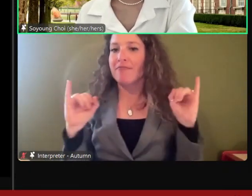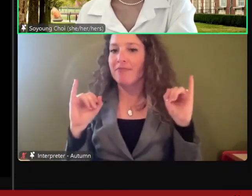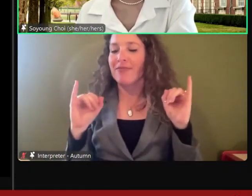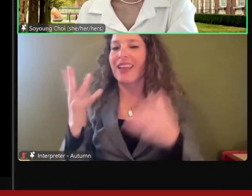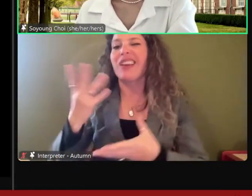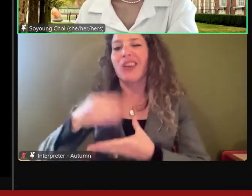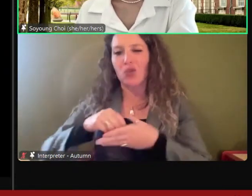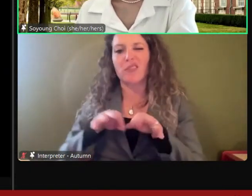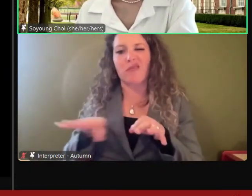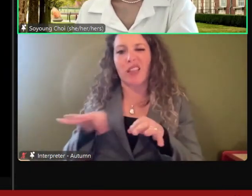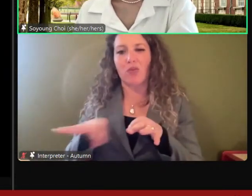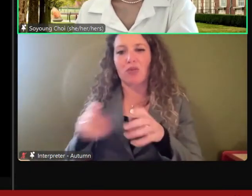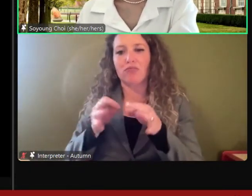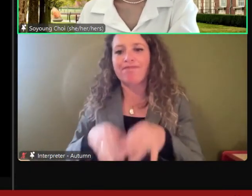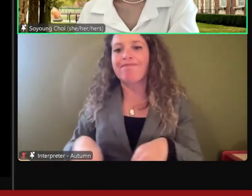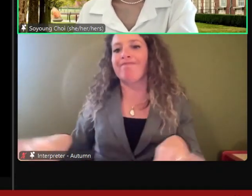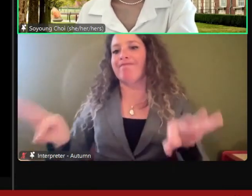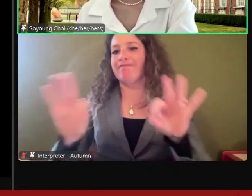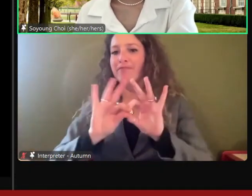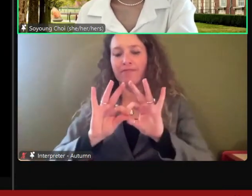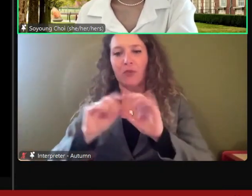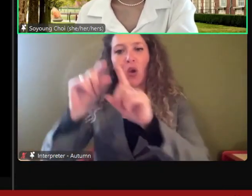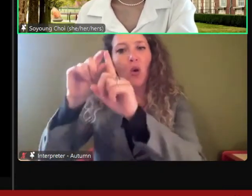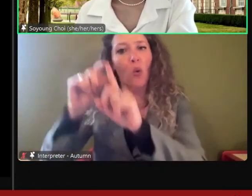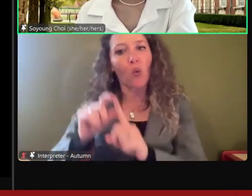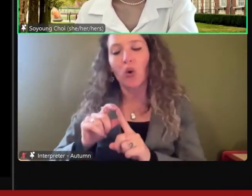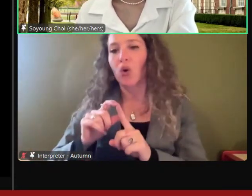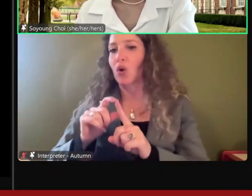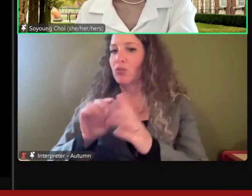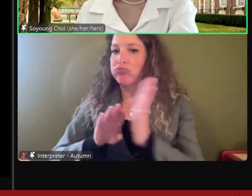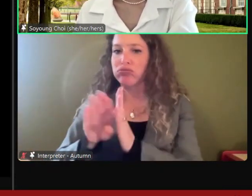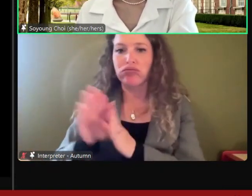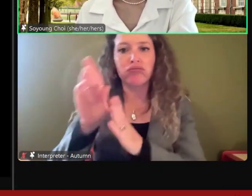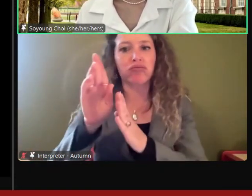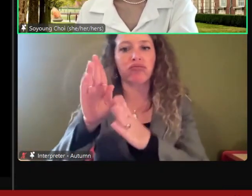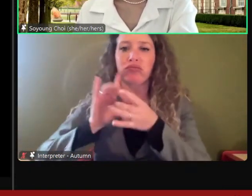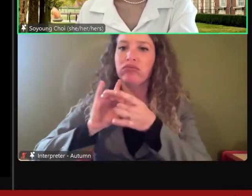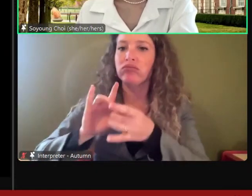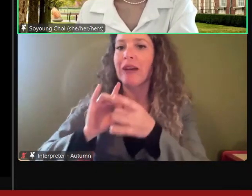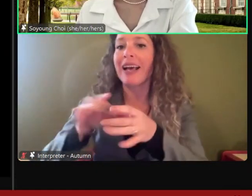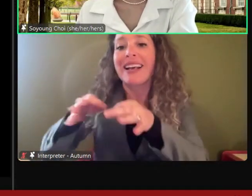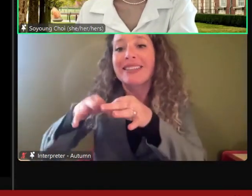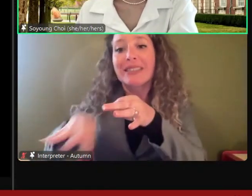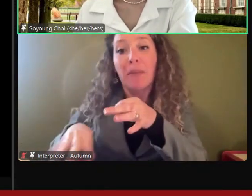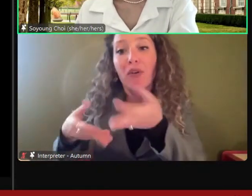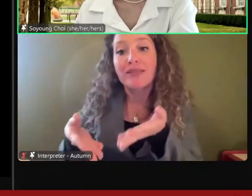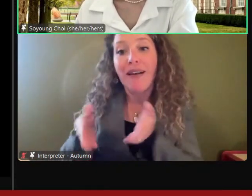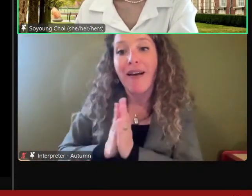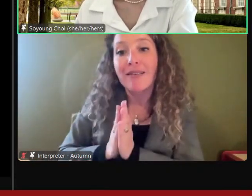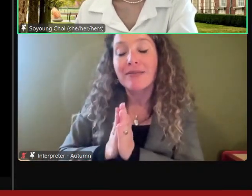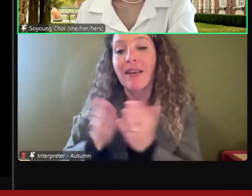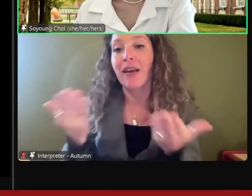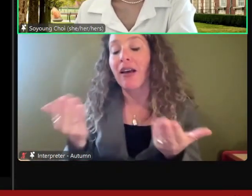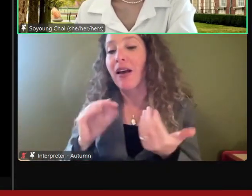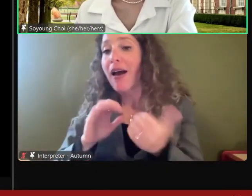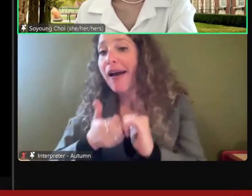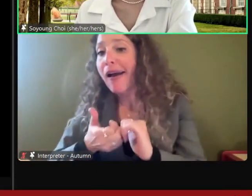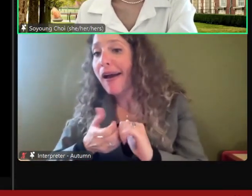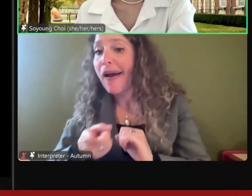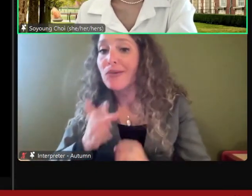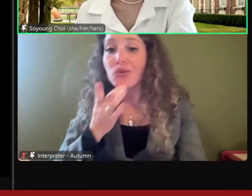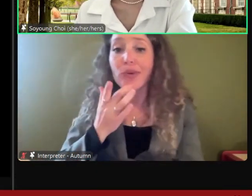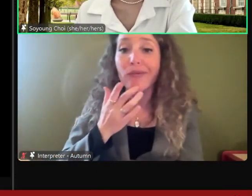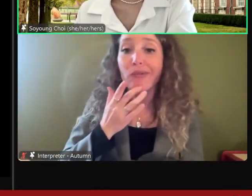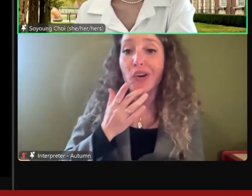matters. Words shape relationships. Something as simple as asking, how would you prefer